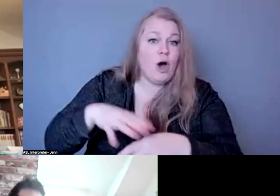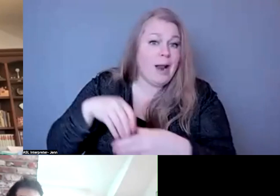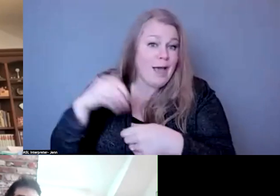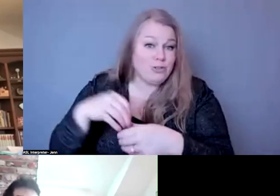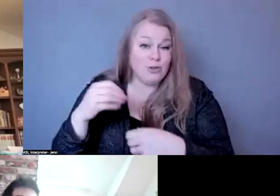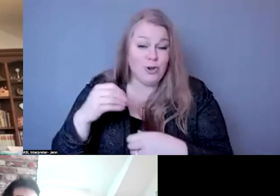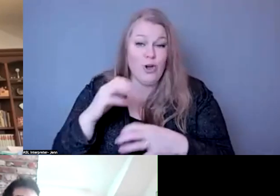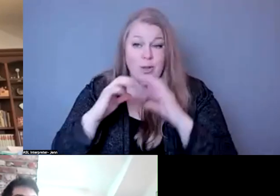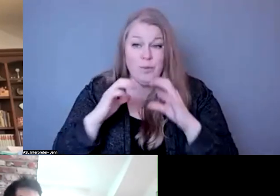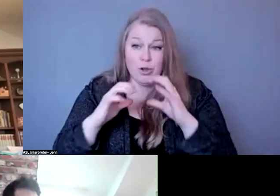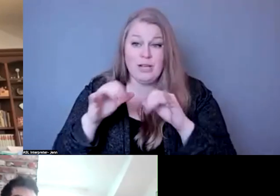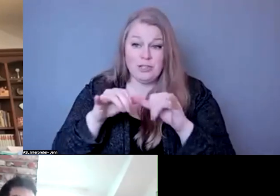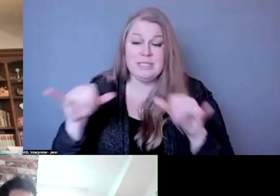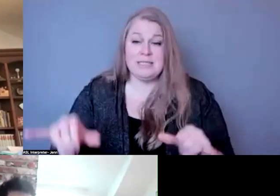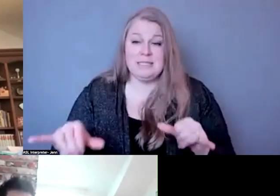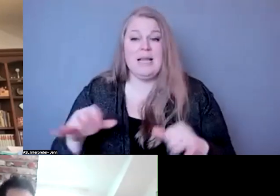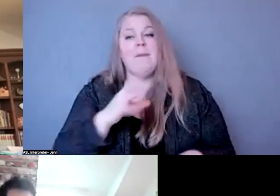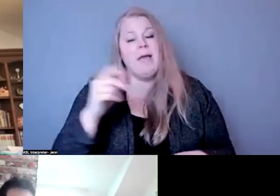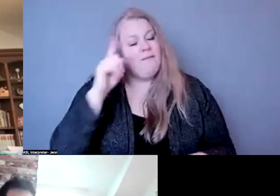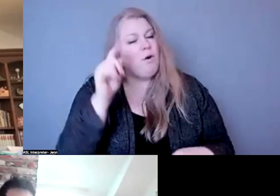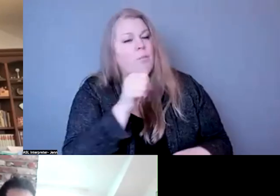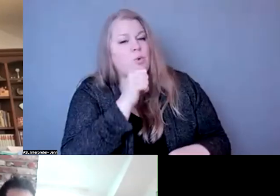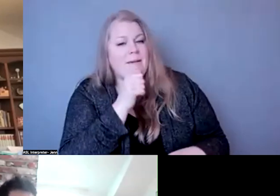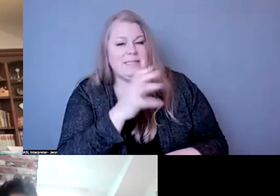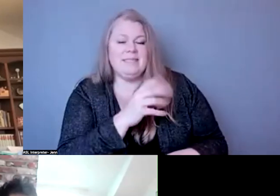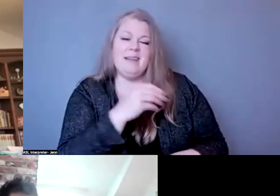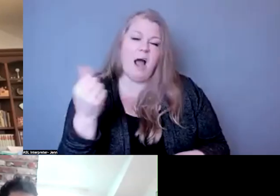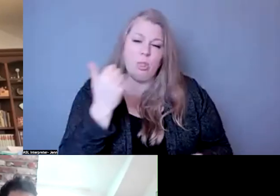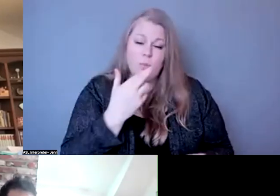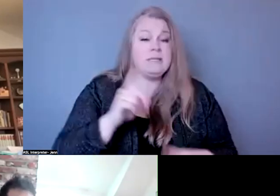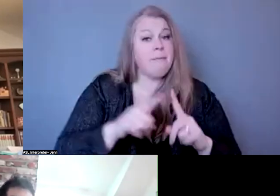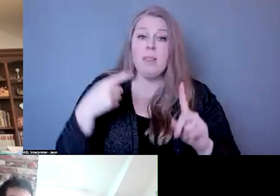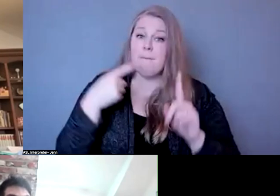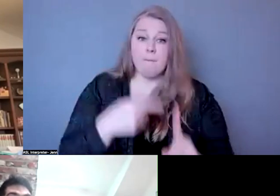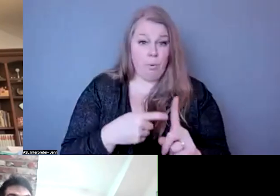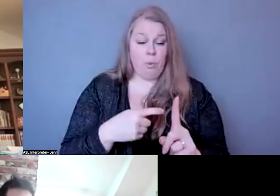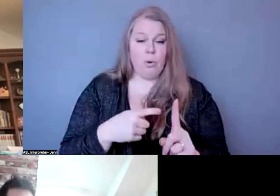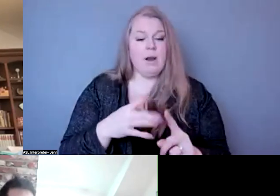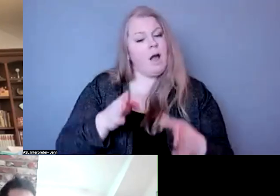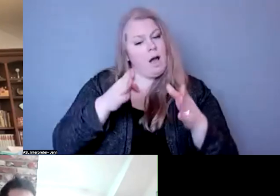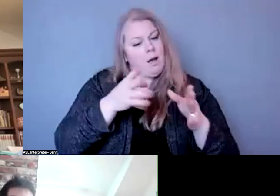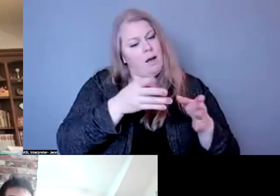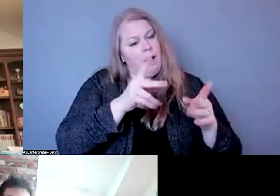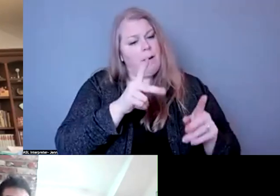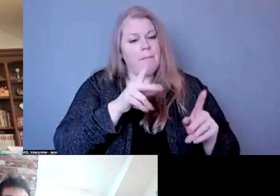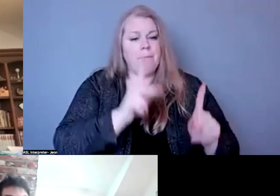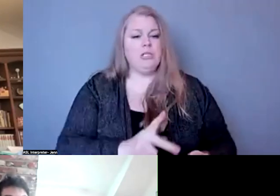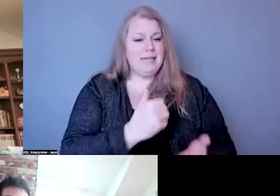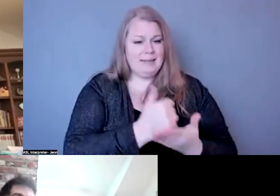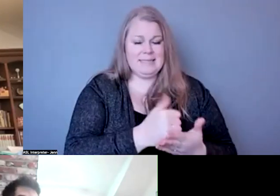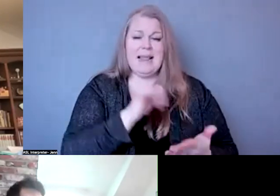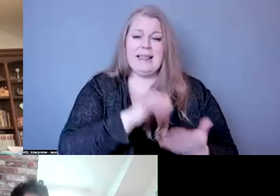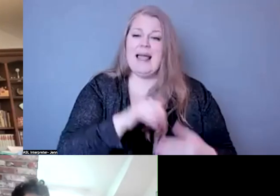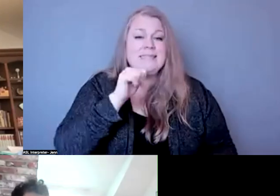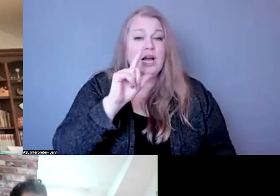communications systems, and also for privacy and other reasons. But the point being, a personal assistant that is not